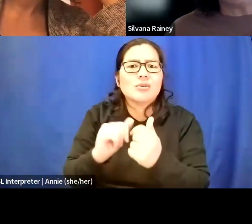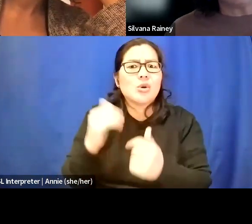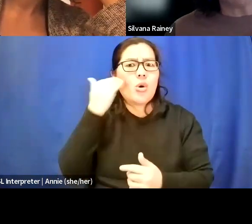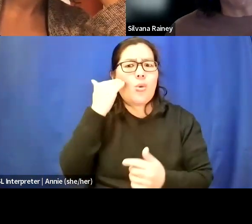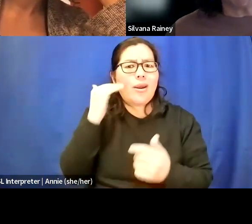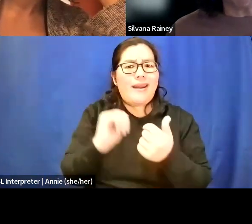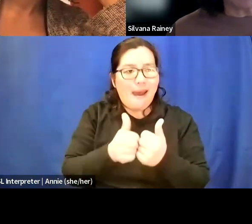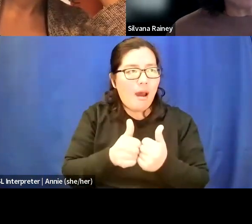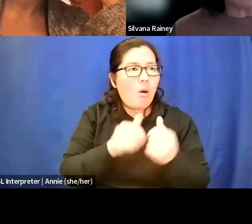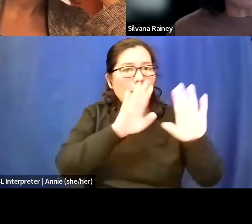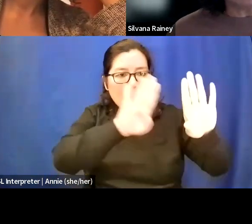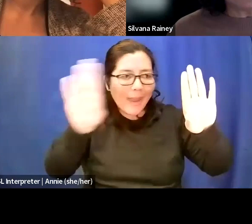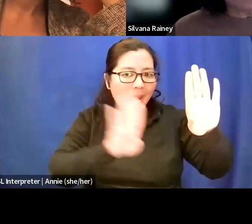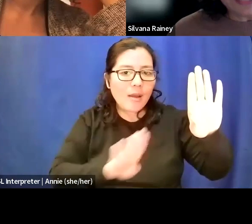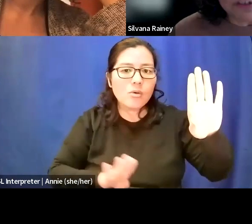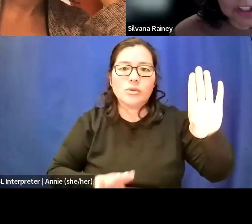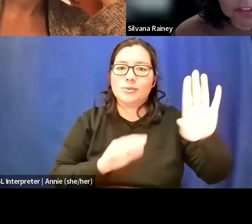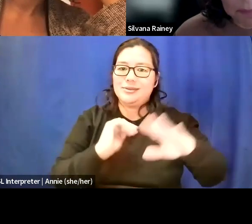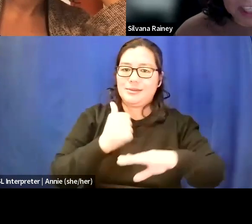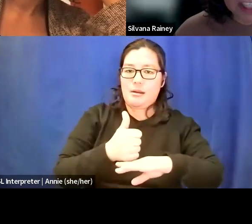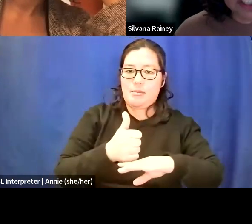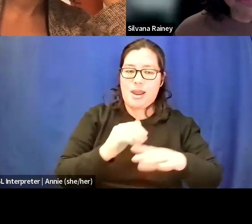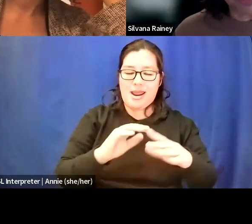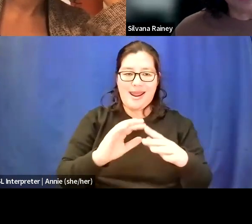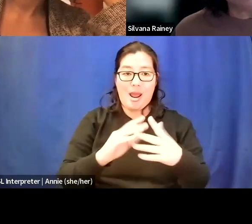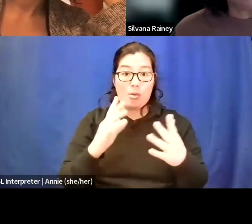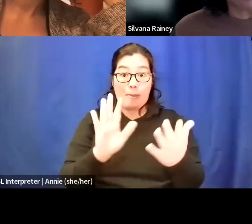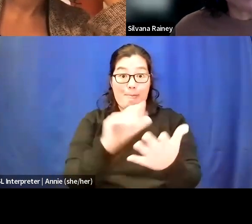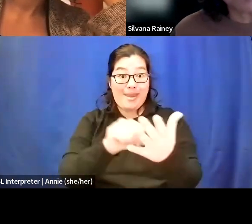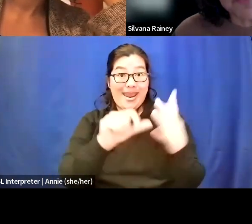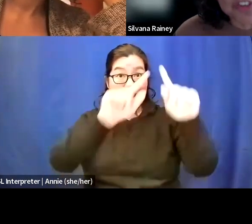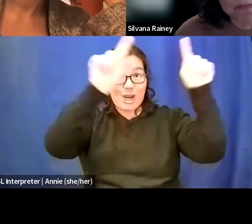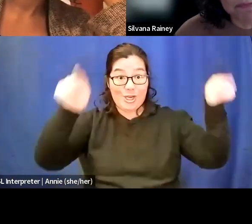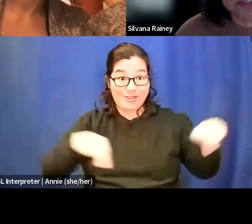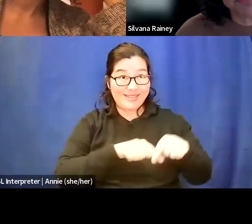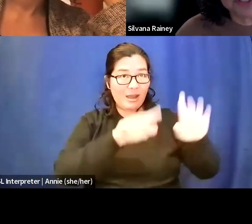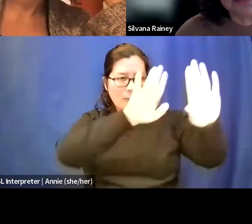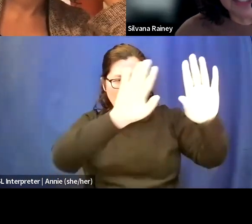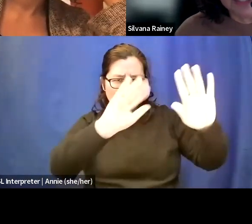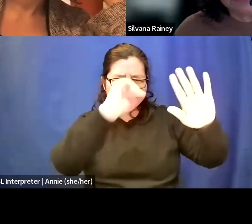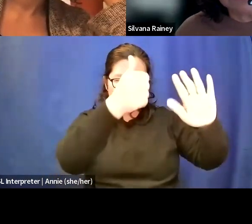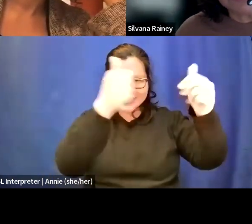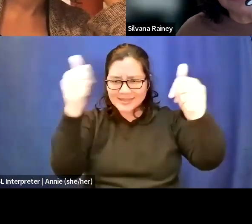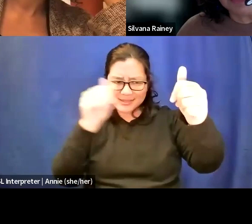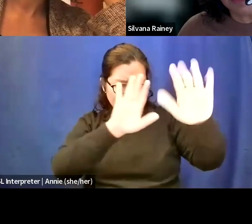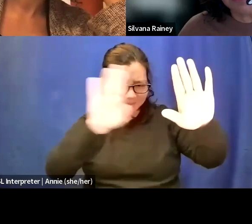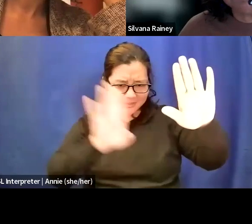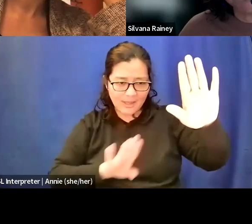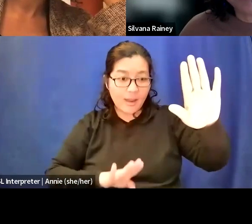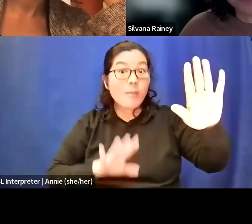and basically the layout of the page and the relationship between